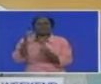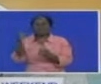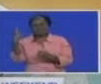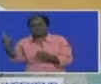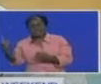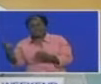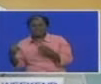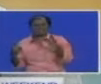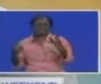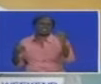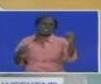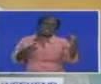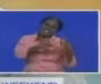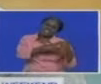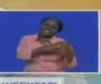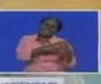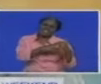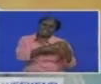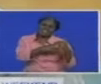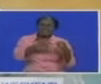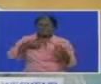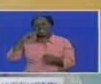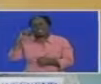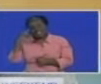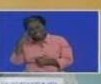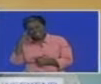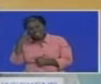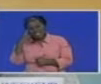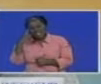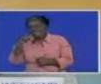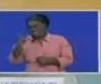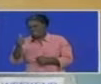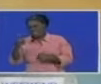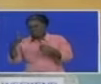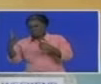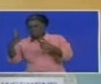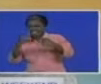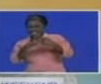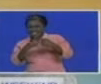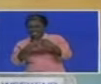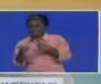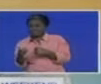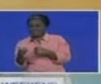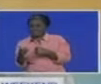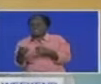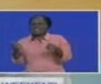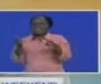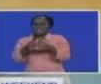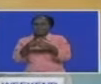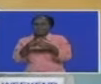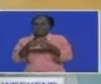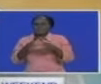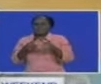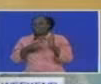and 49. Now, I'm thinking that the rest of that 49 vote, were also expressing an